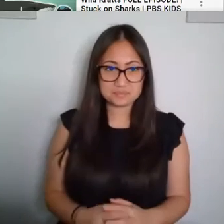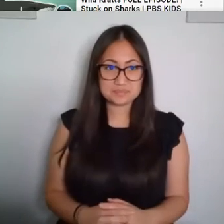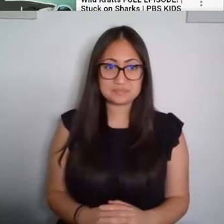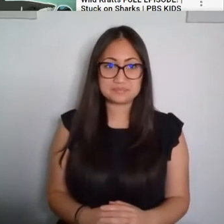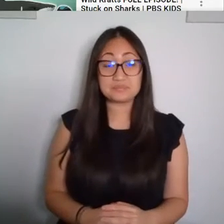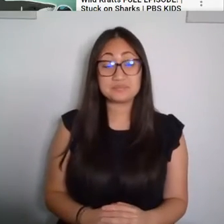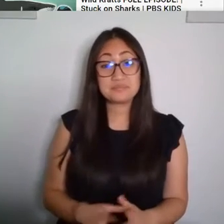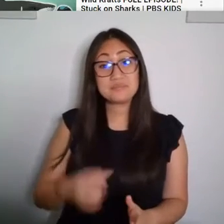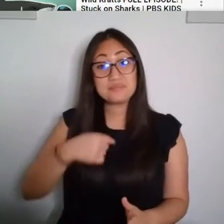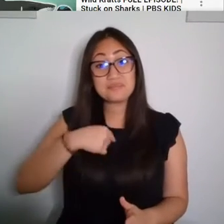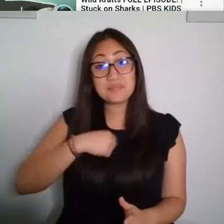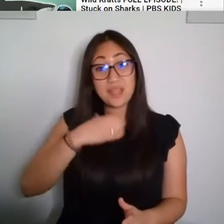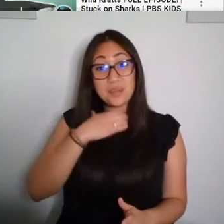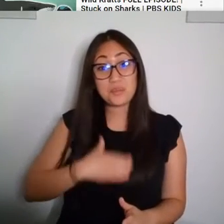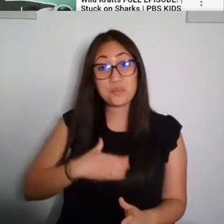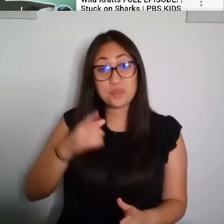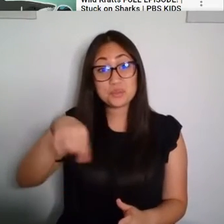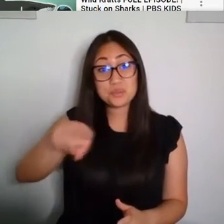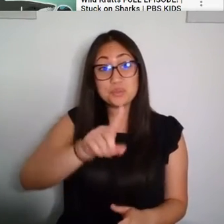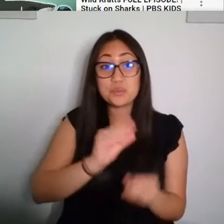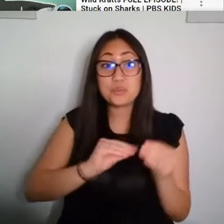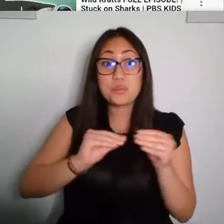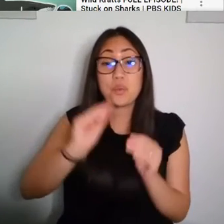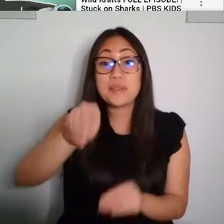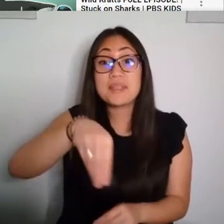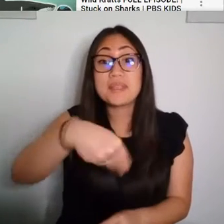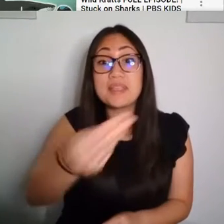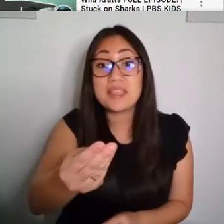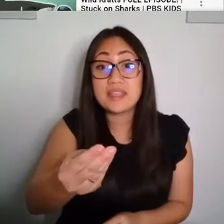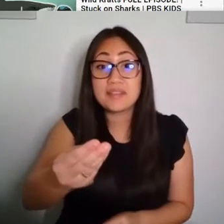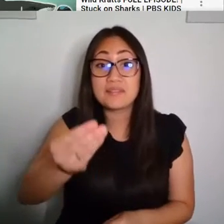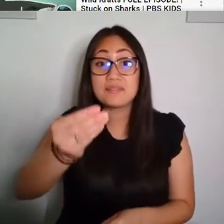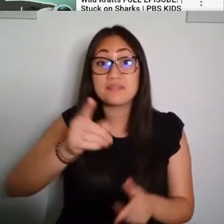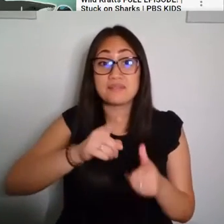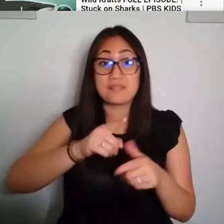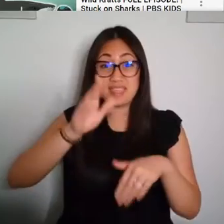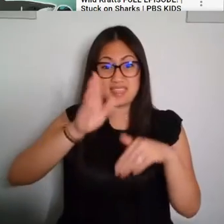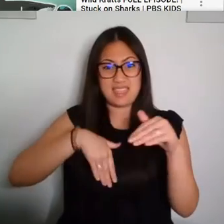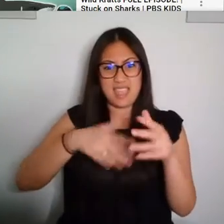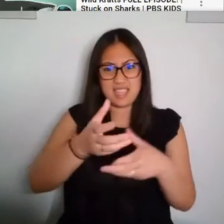I wish you more give than take.